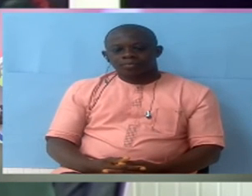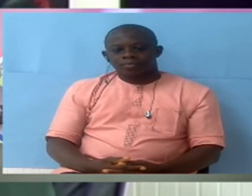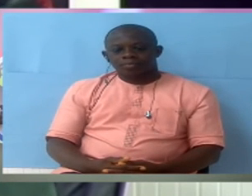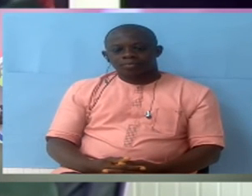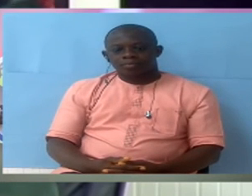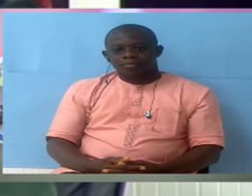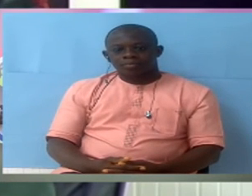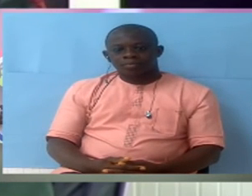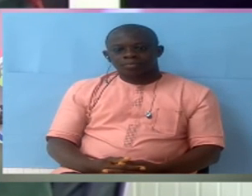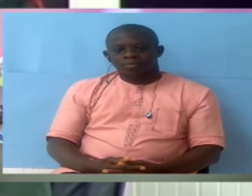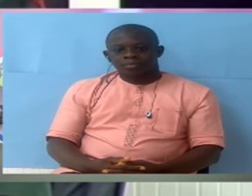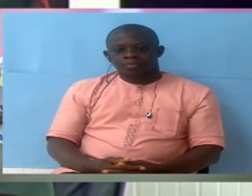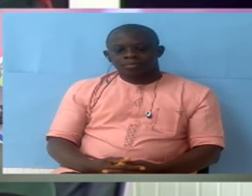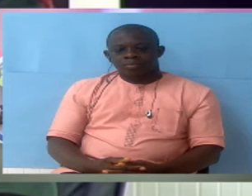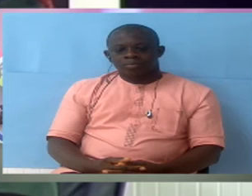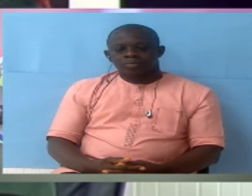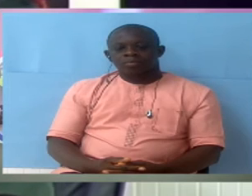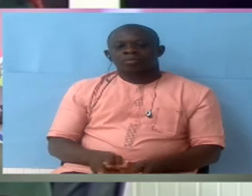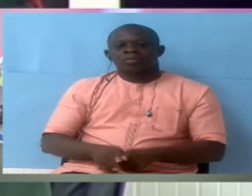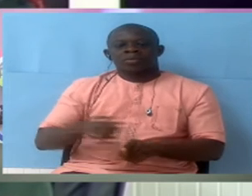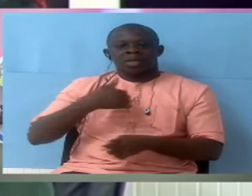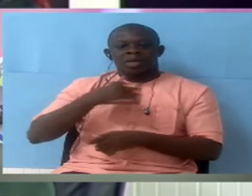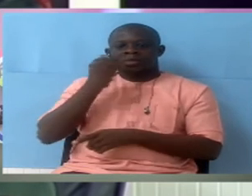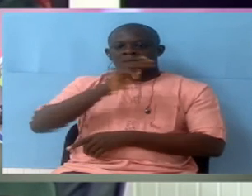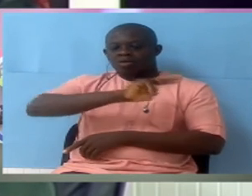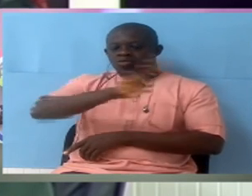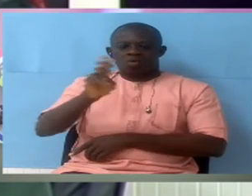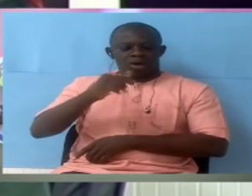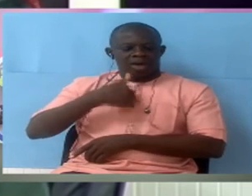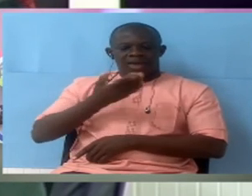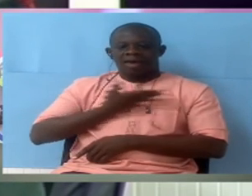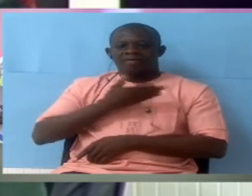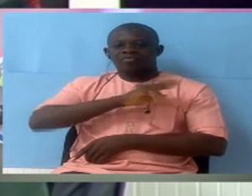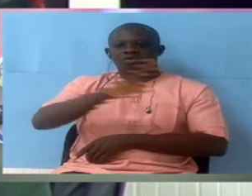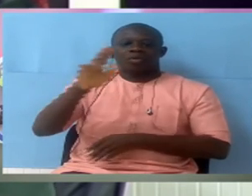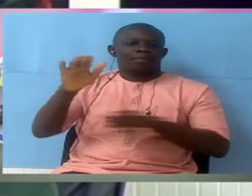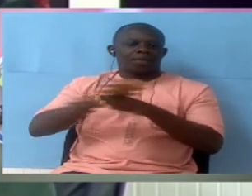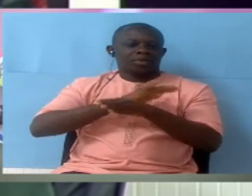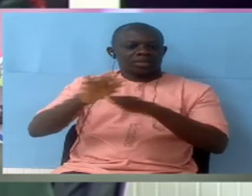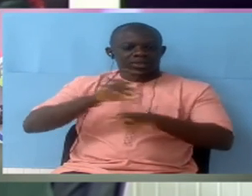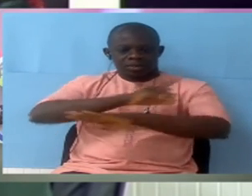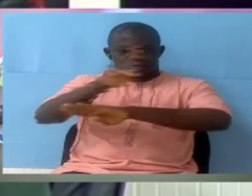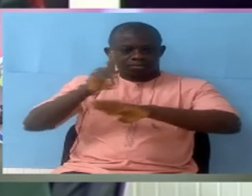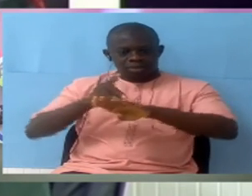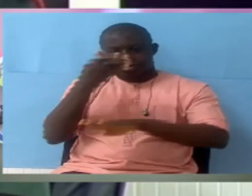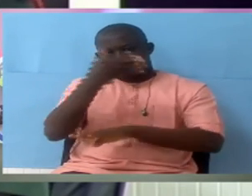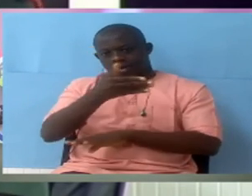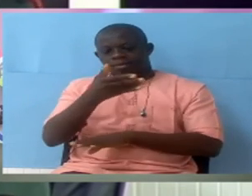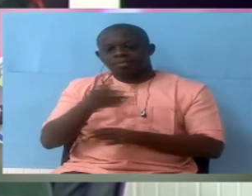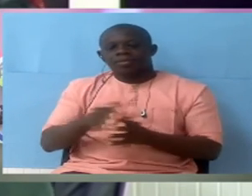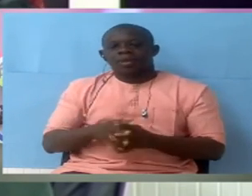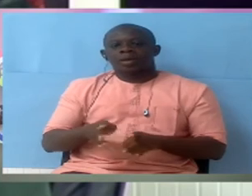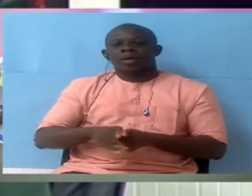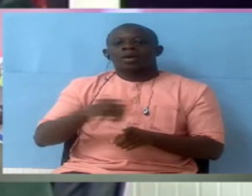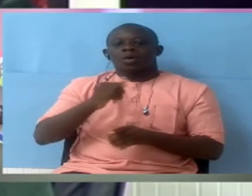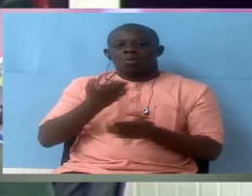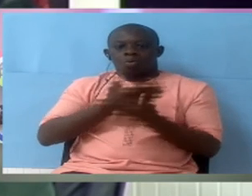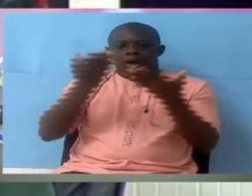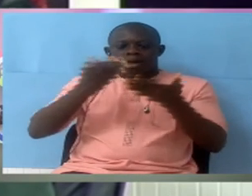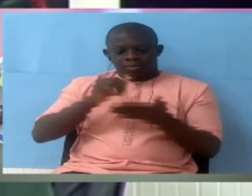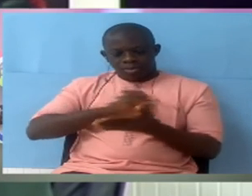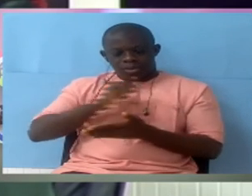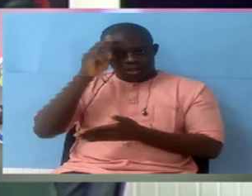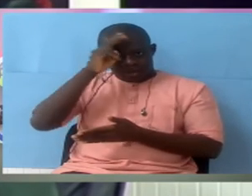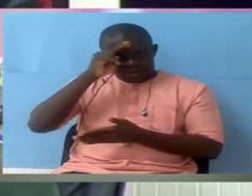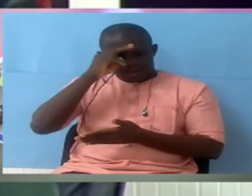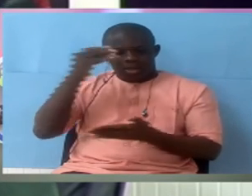wali soldat yi wofu. I said no, I have no business there. Mané ko dedit awma fofu soxla de. My reason of coming here